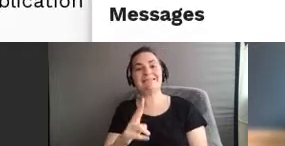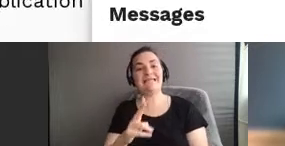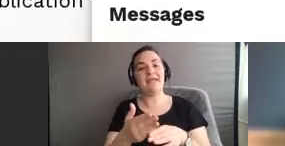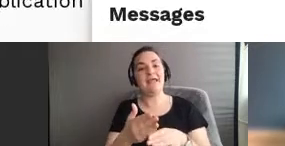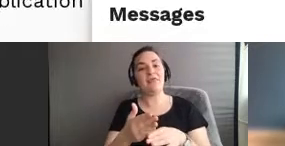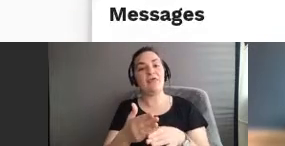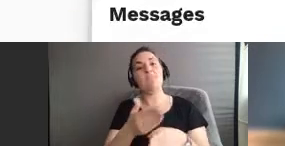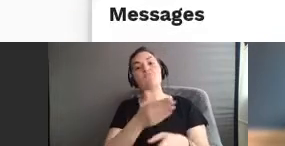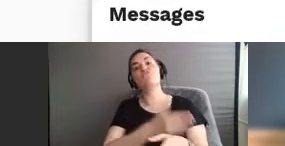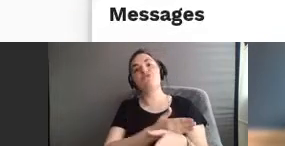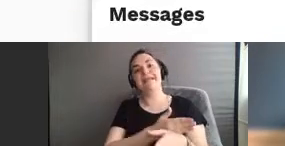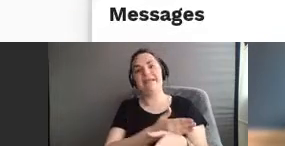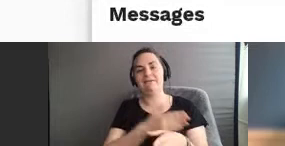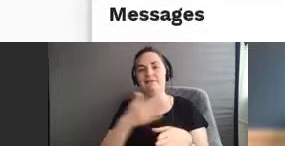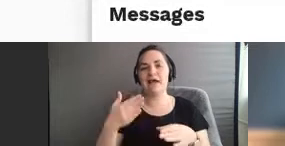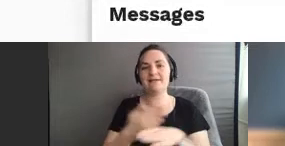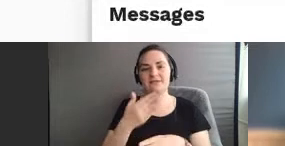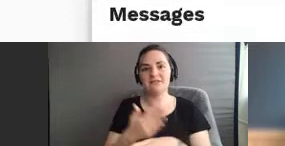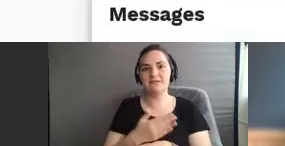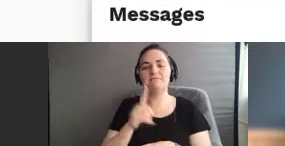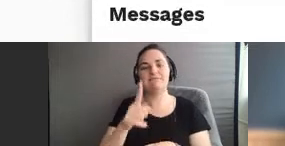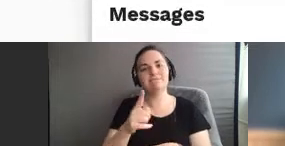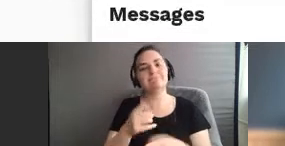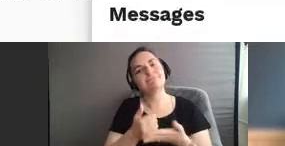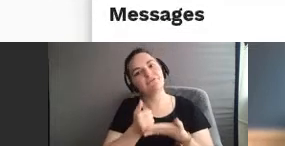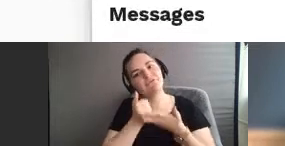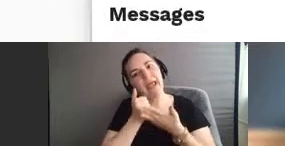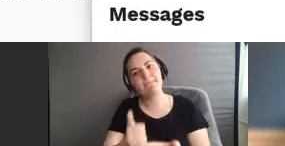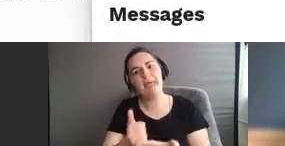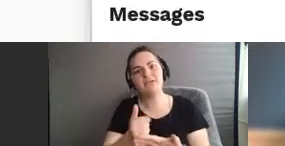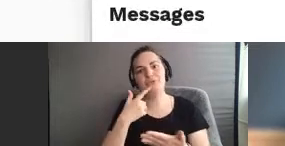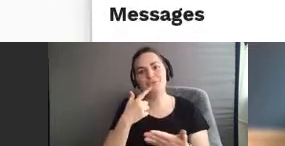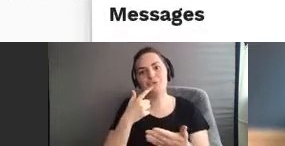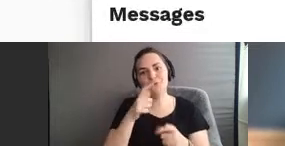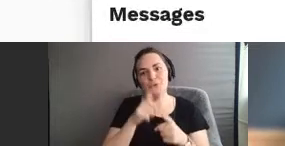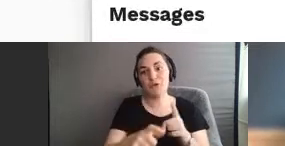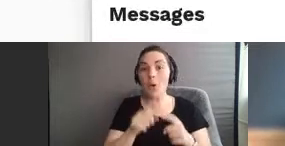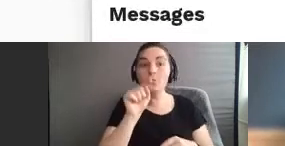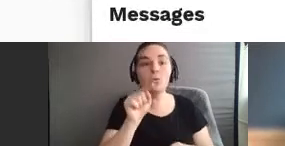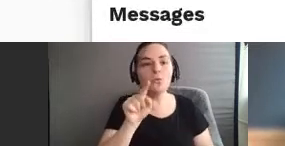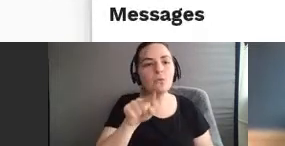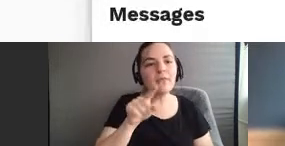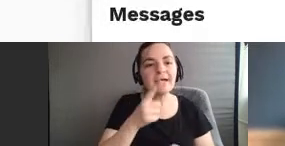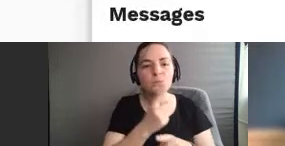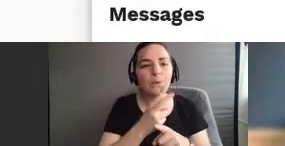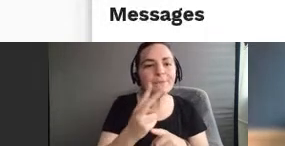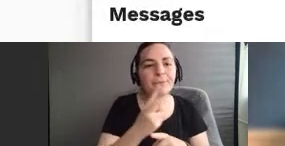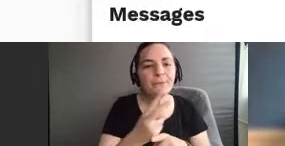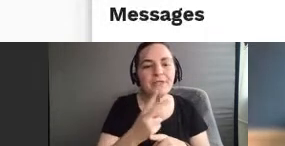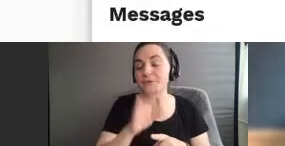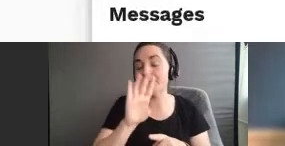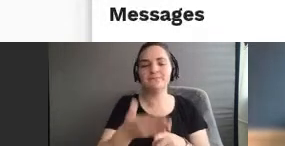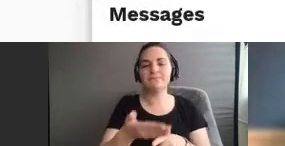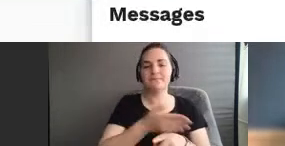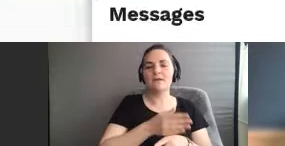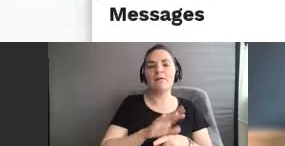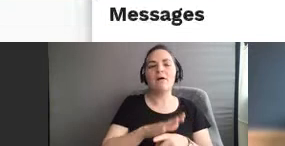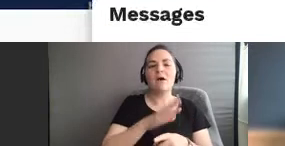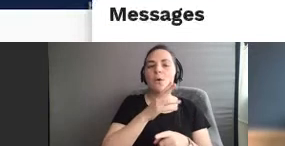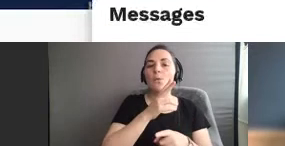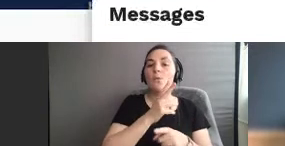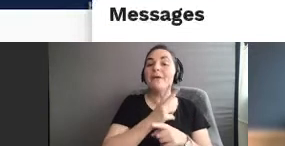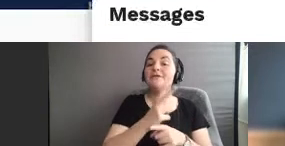strongly recommend you spend, that's week 2. You could look forward to week 2 as well. Week 1. Have a look at the